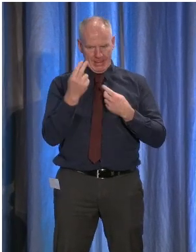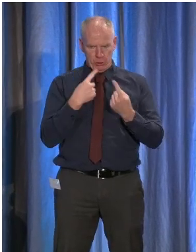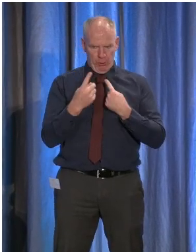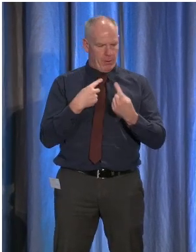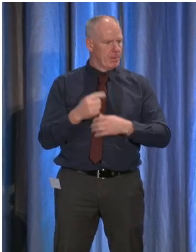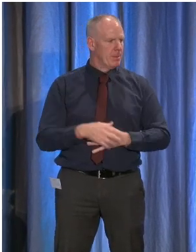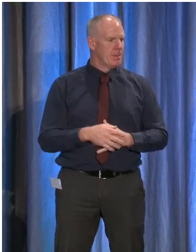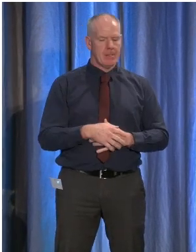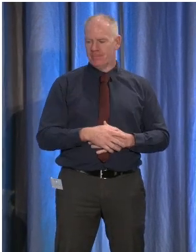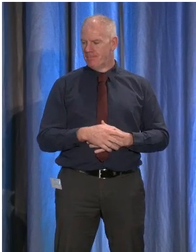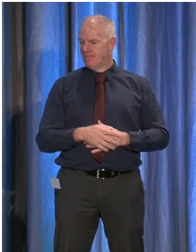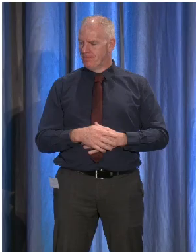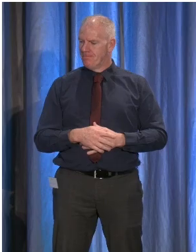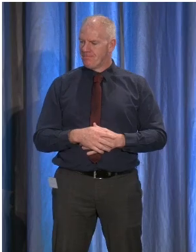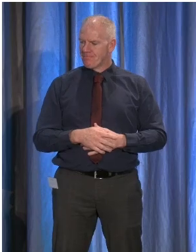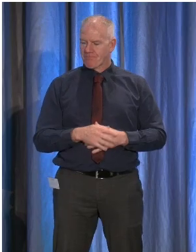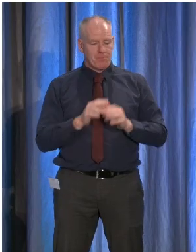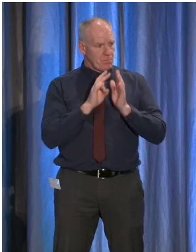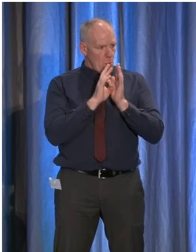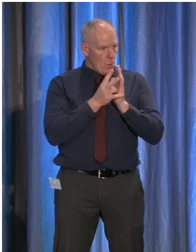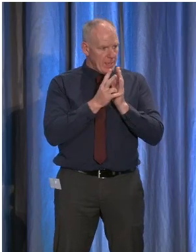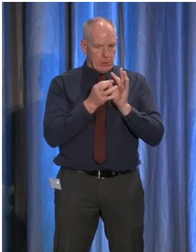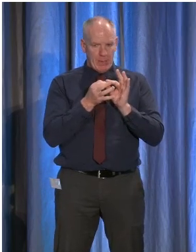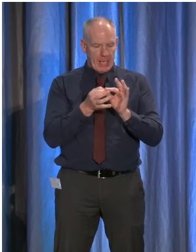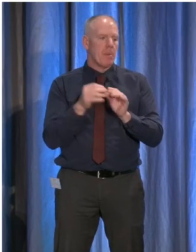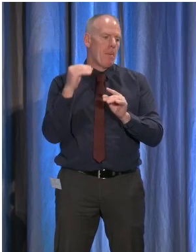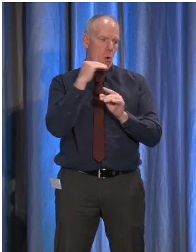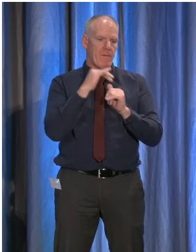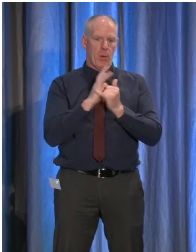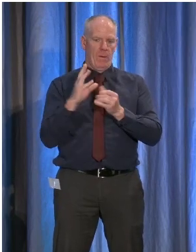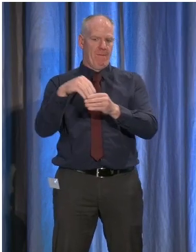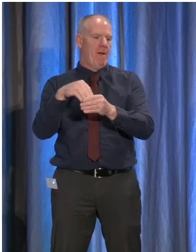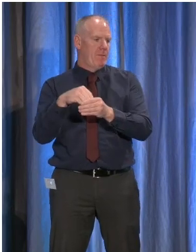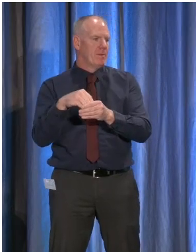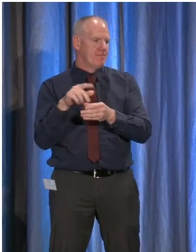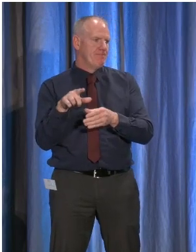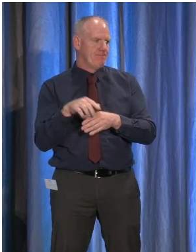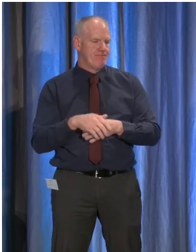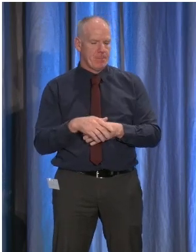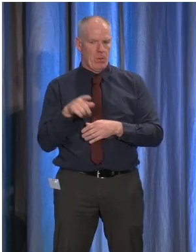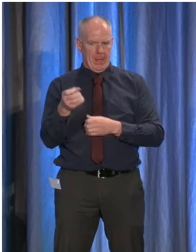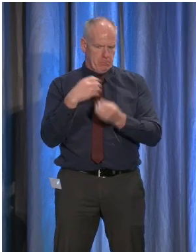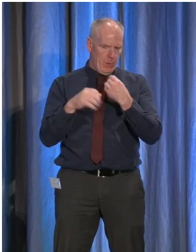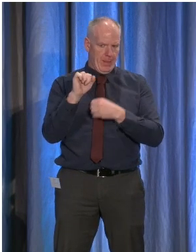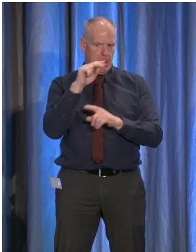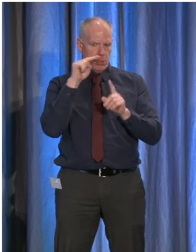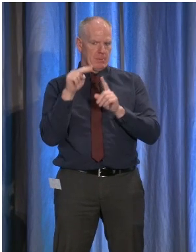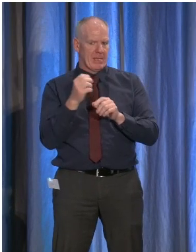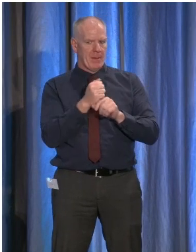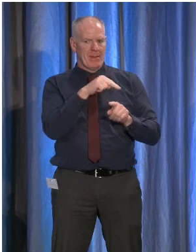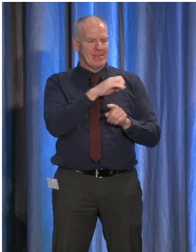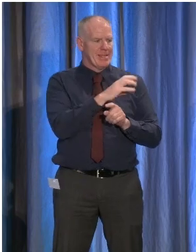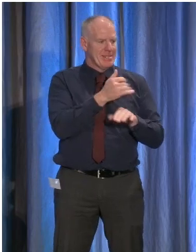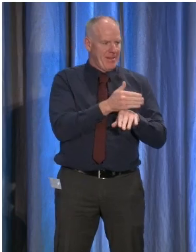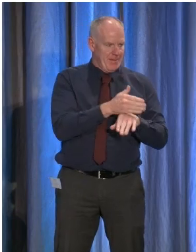respectful. Quality of relationships really mattered when participants were sharing perceptions of the